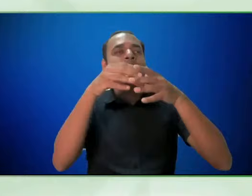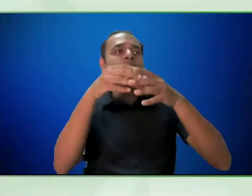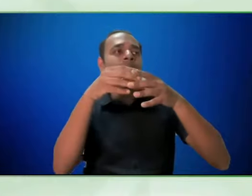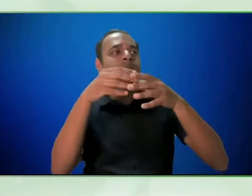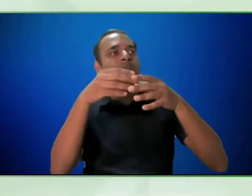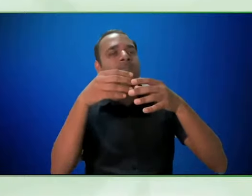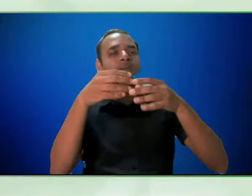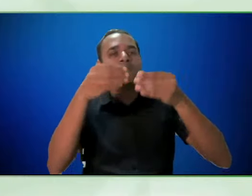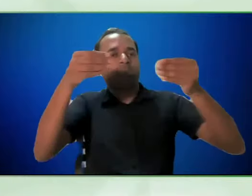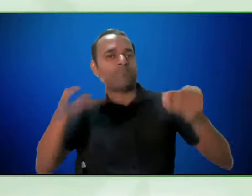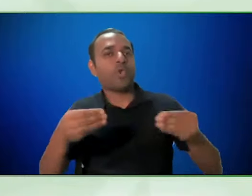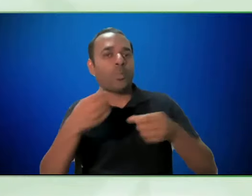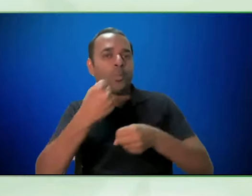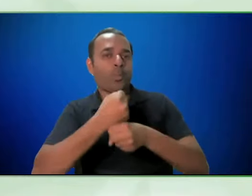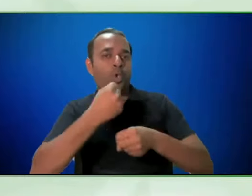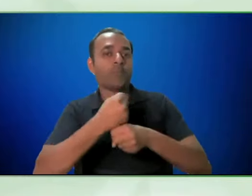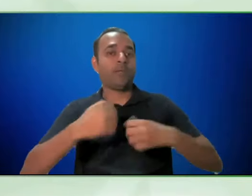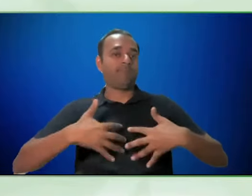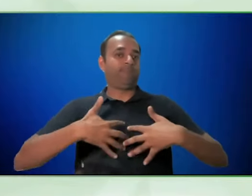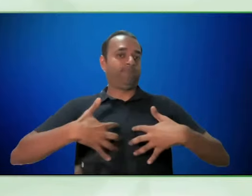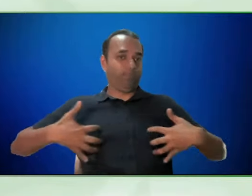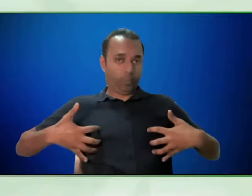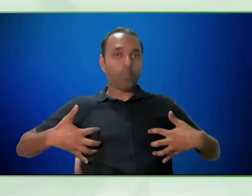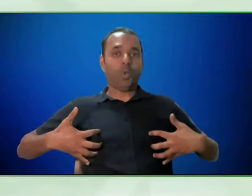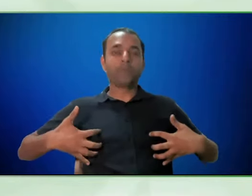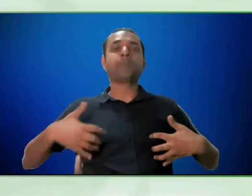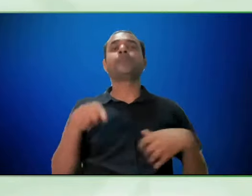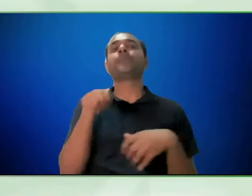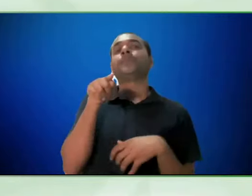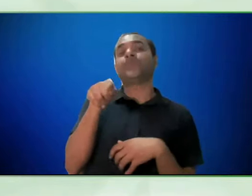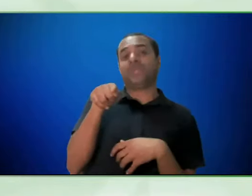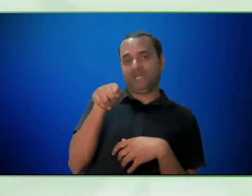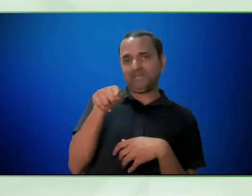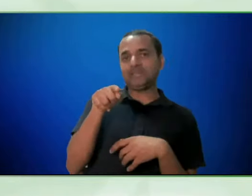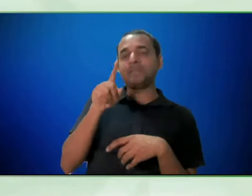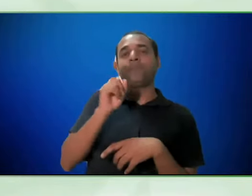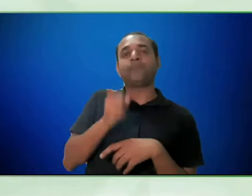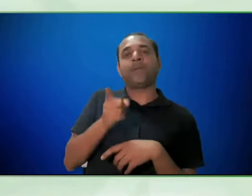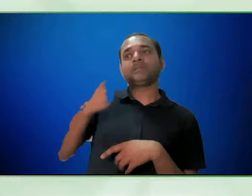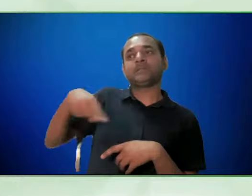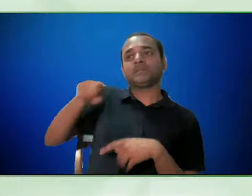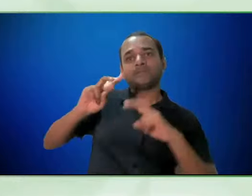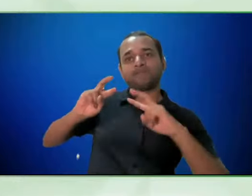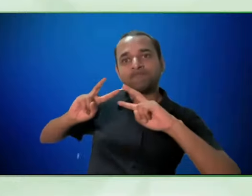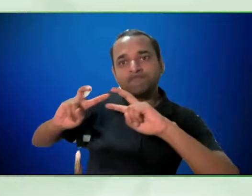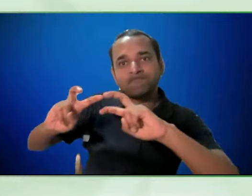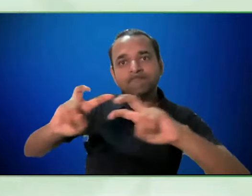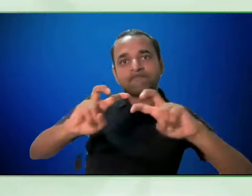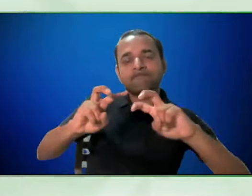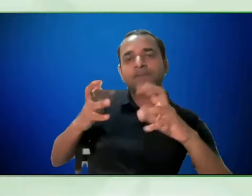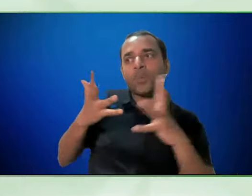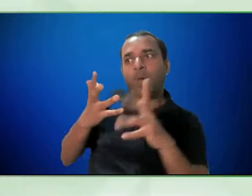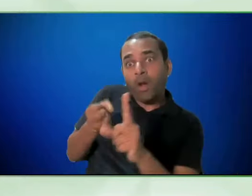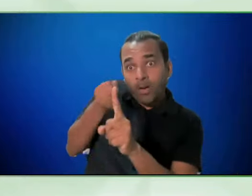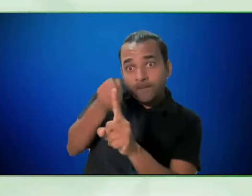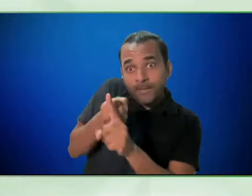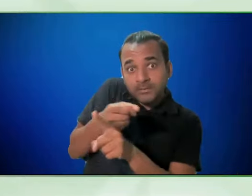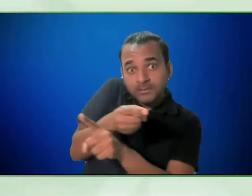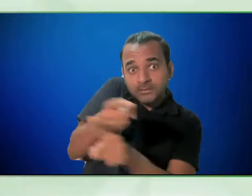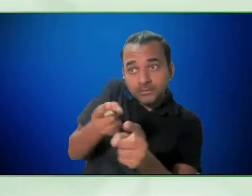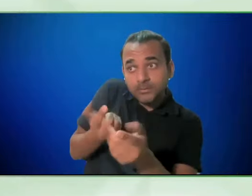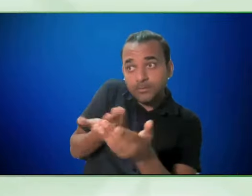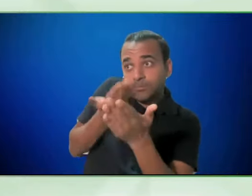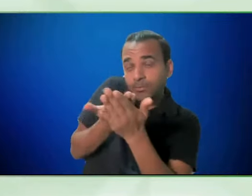for Norway, for instance, but in Sweden, from where I come from, there's not that kind of formal